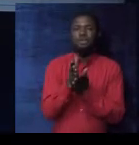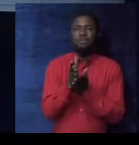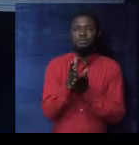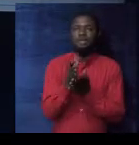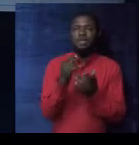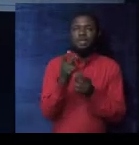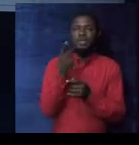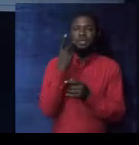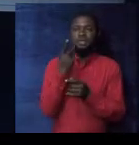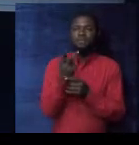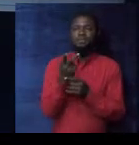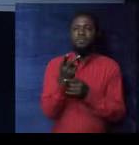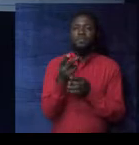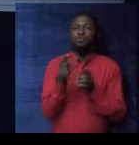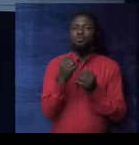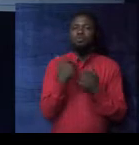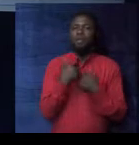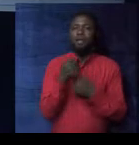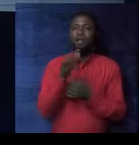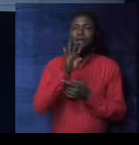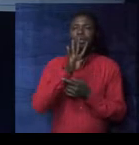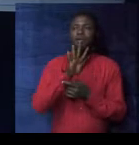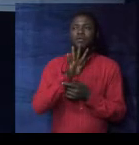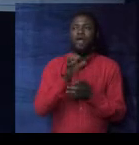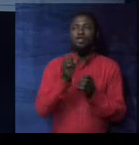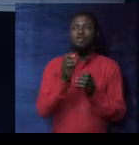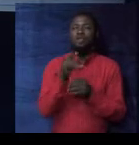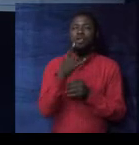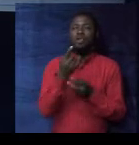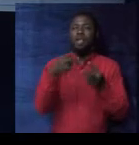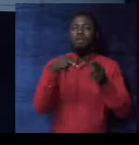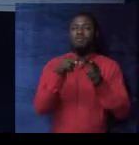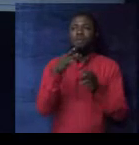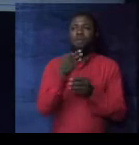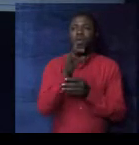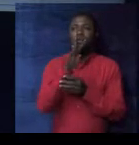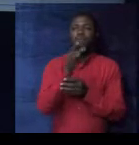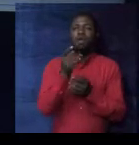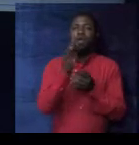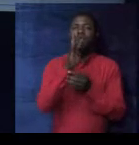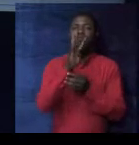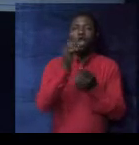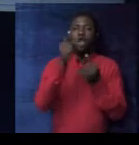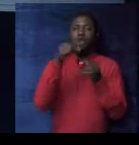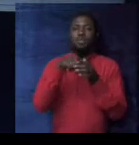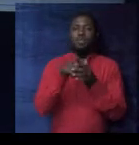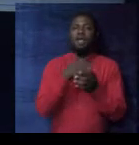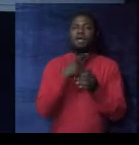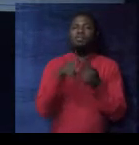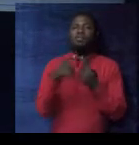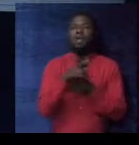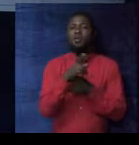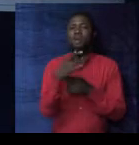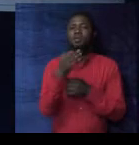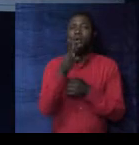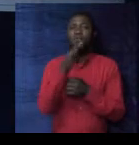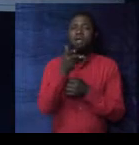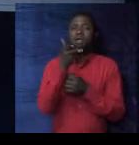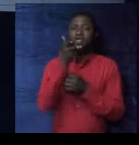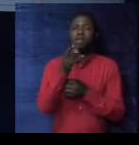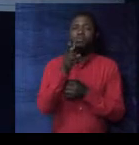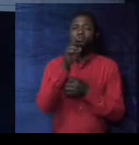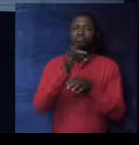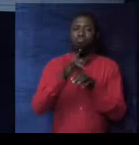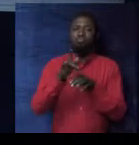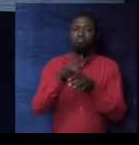be correct. Let's move on. Then you have 4. And so the value of 4 comes down, and